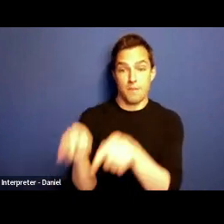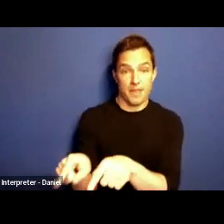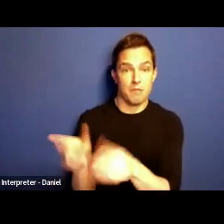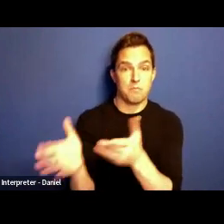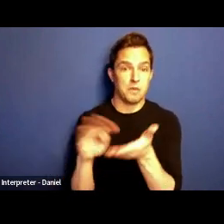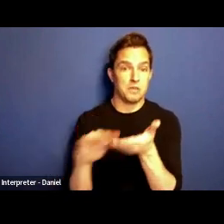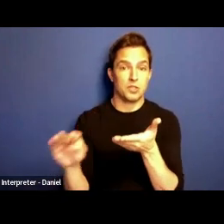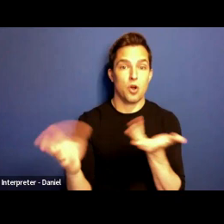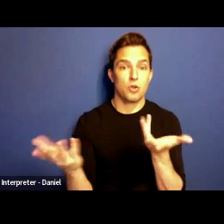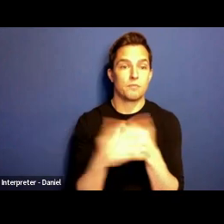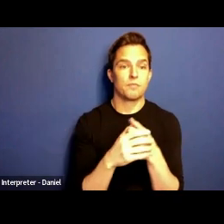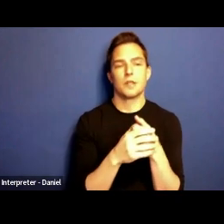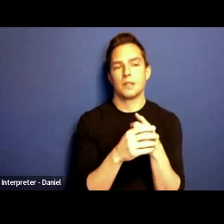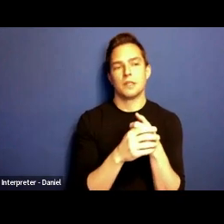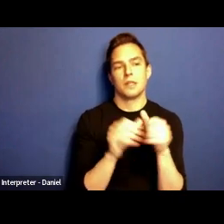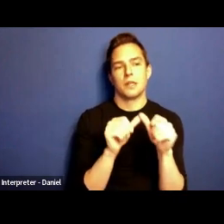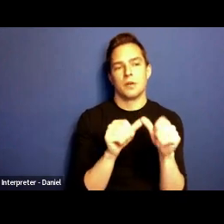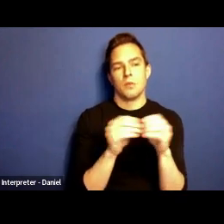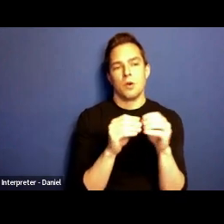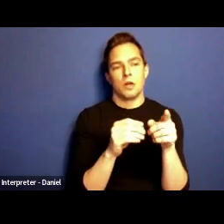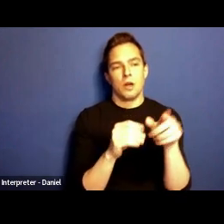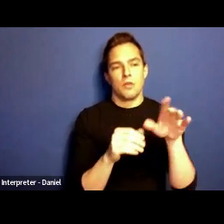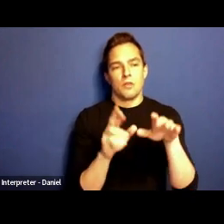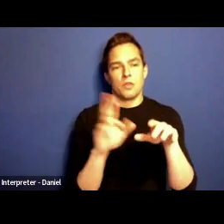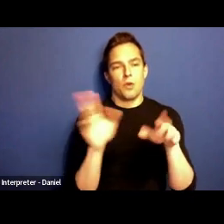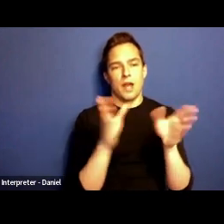We keep going. We add in here a little bit further over to the right.